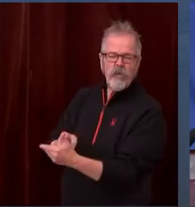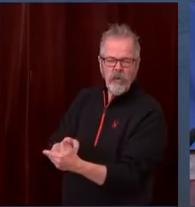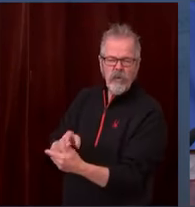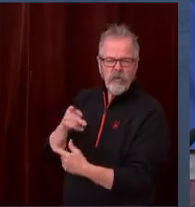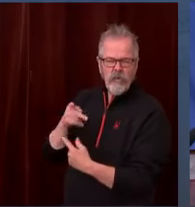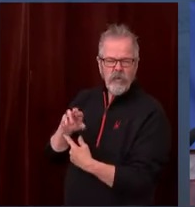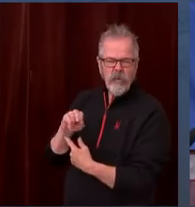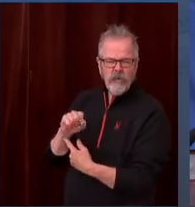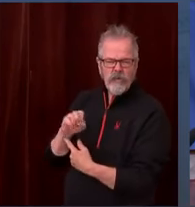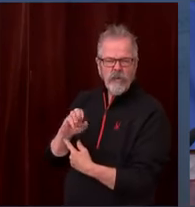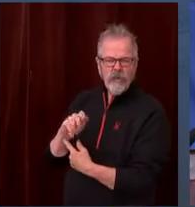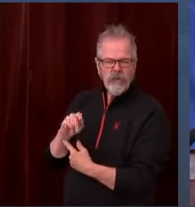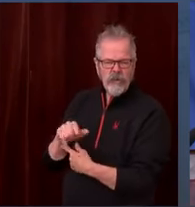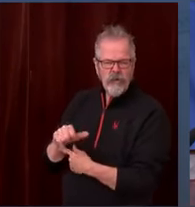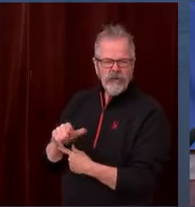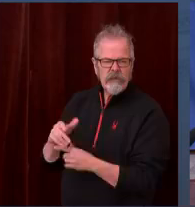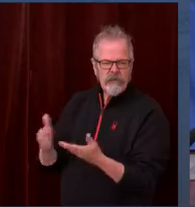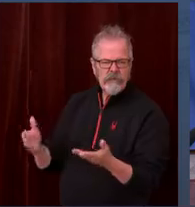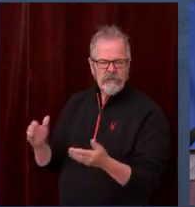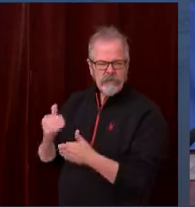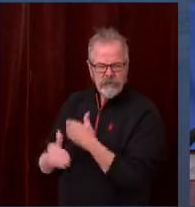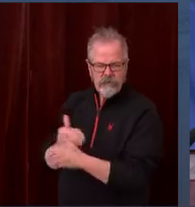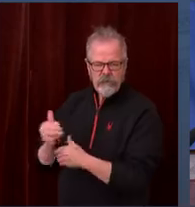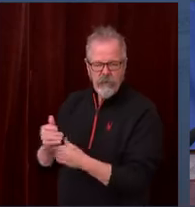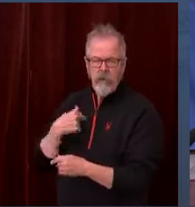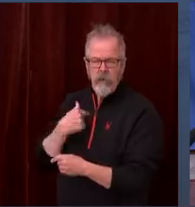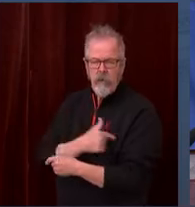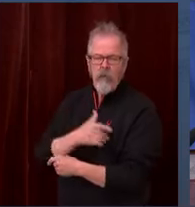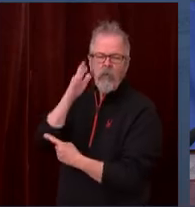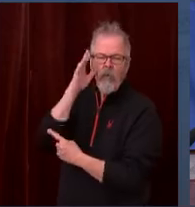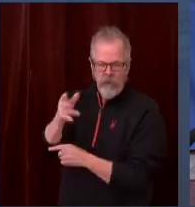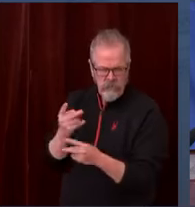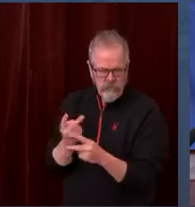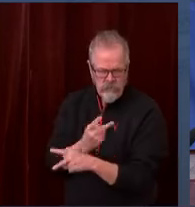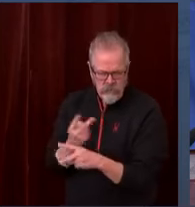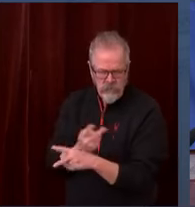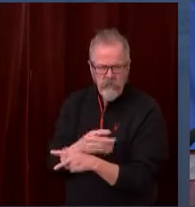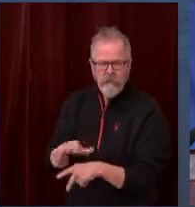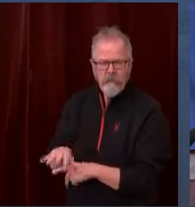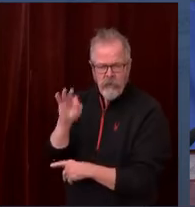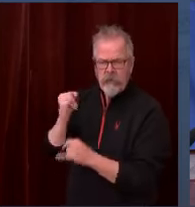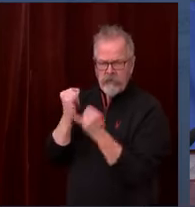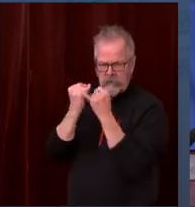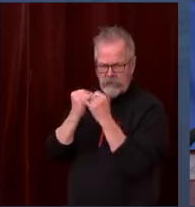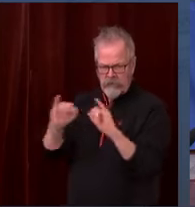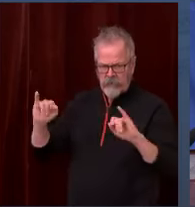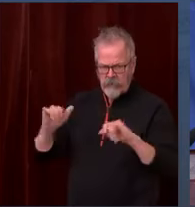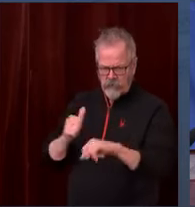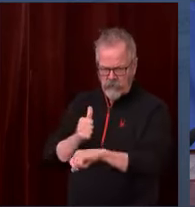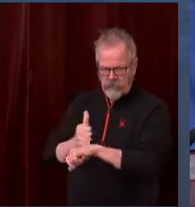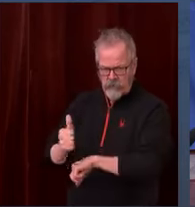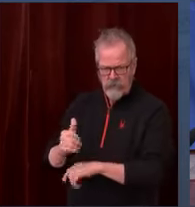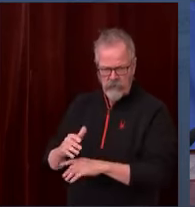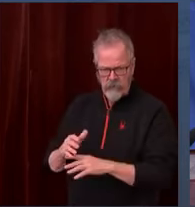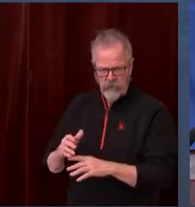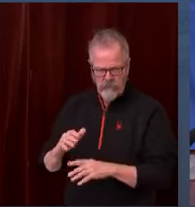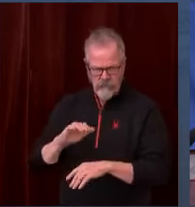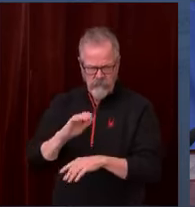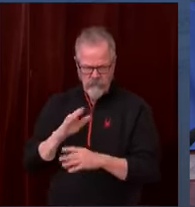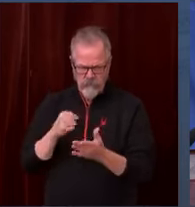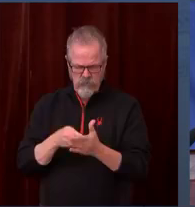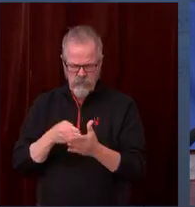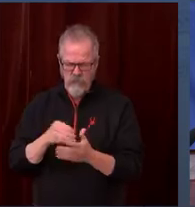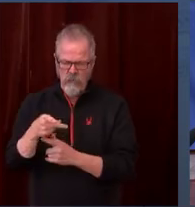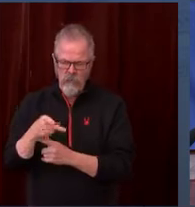independent prosecutor. But I am confident we can get that job done. We'll have some further talks with legislators about what